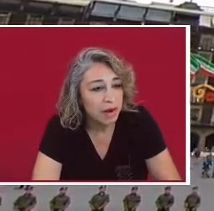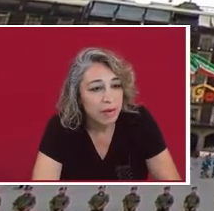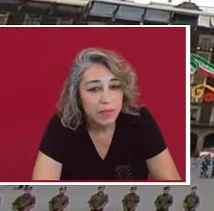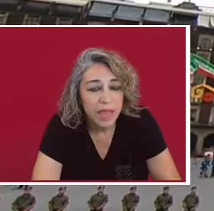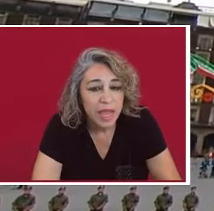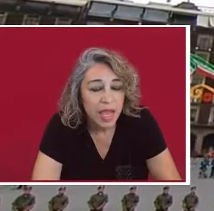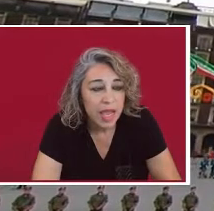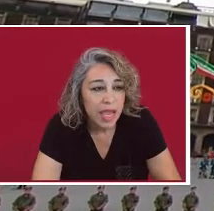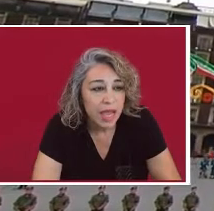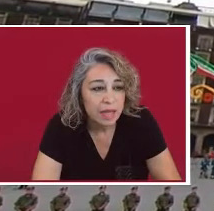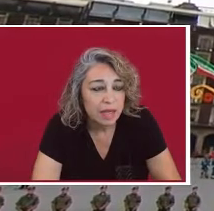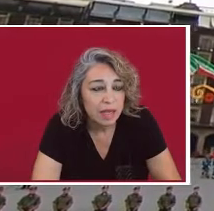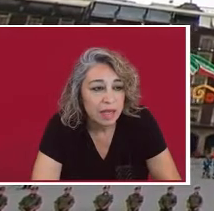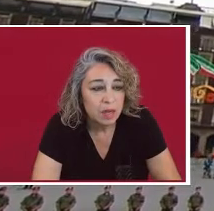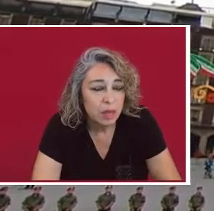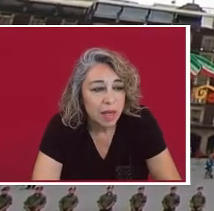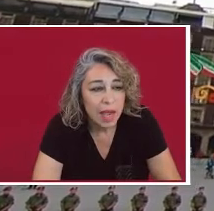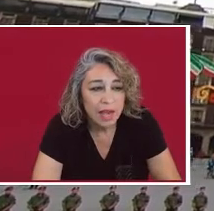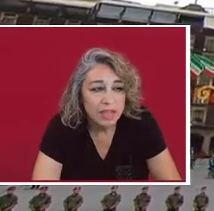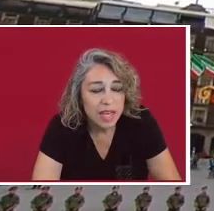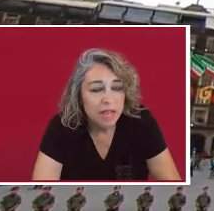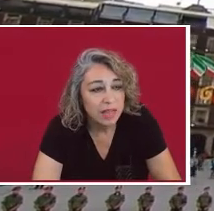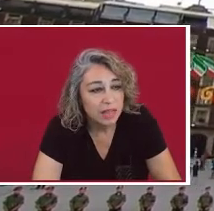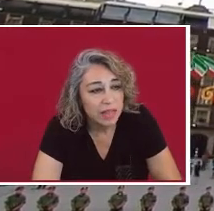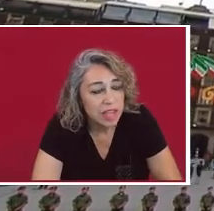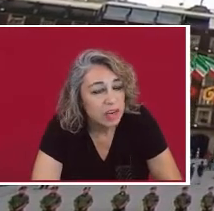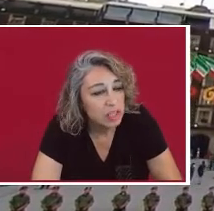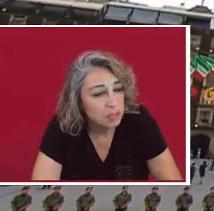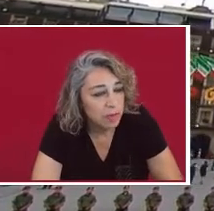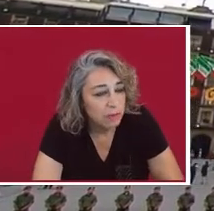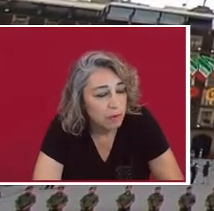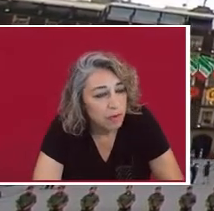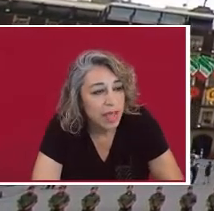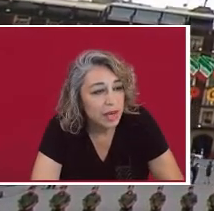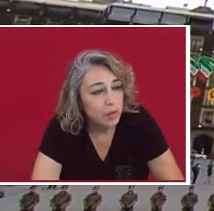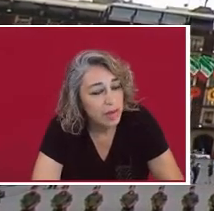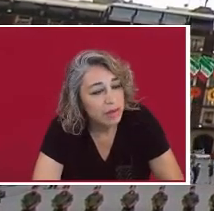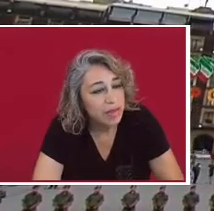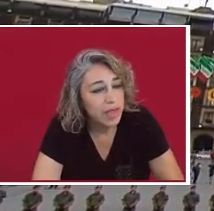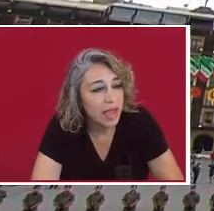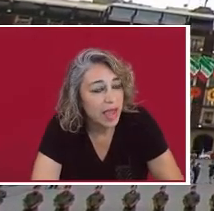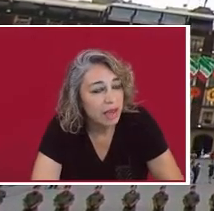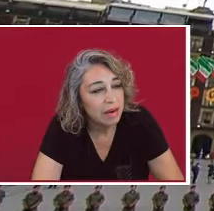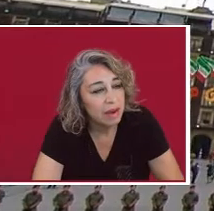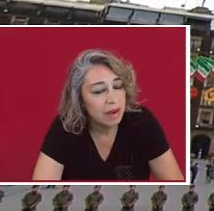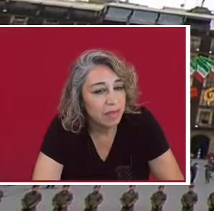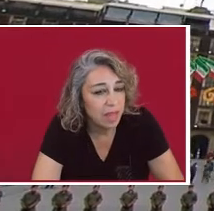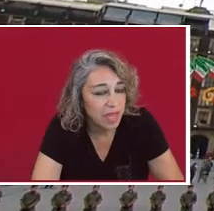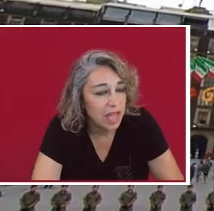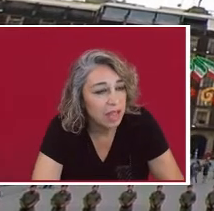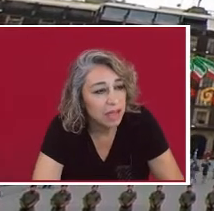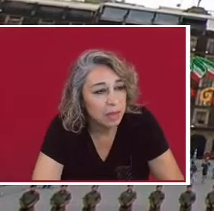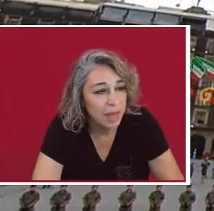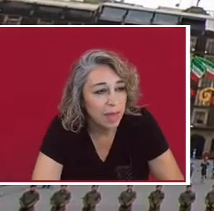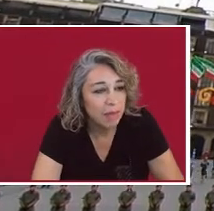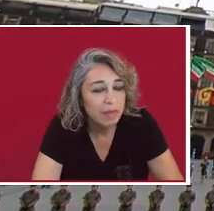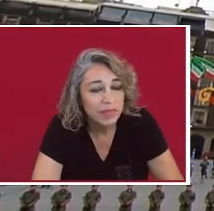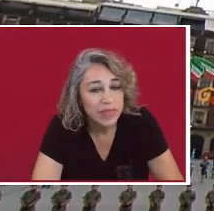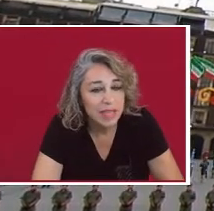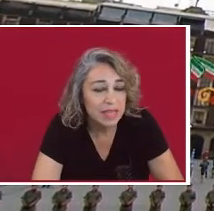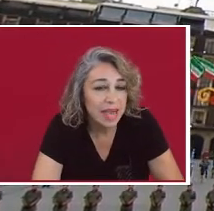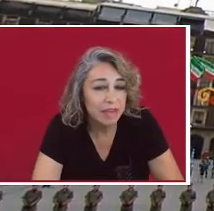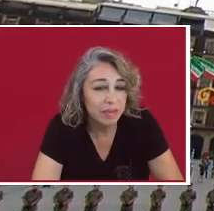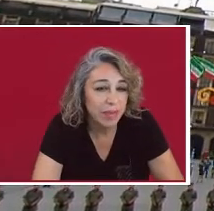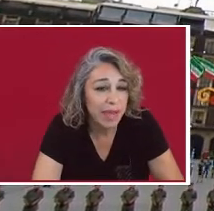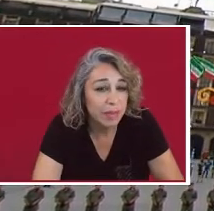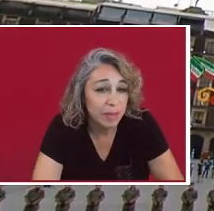there. And what I understand that the years before that, whenever they had the yell and bell, they